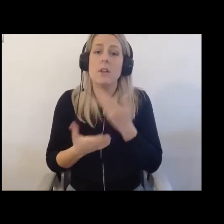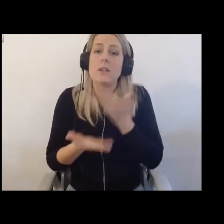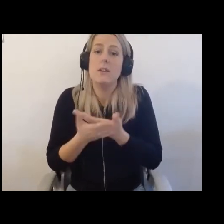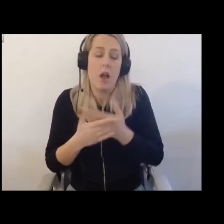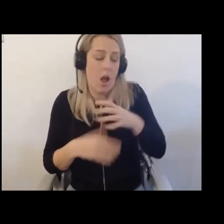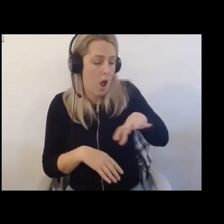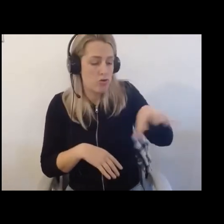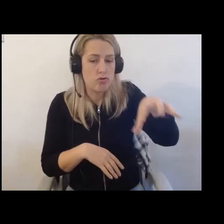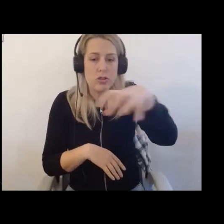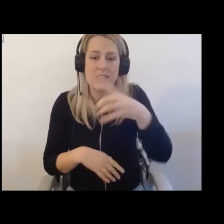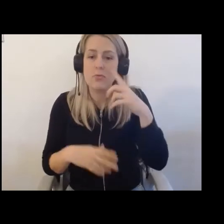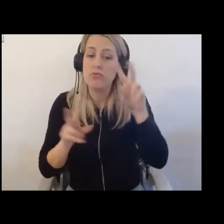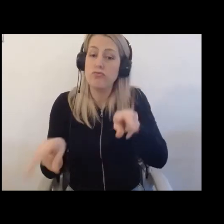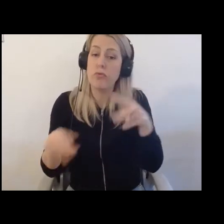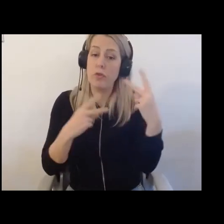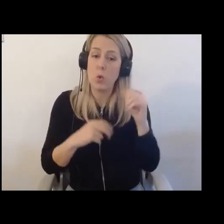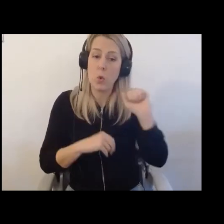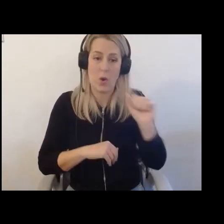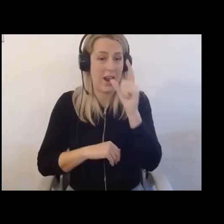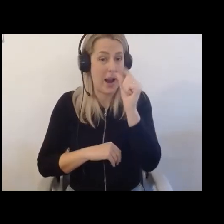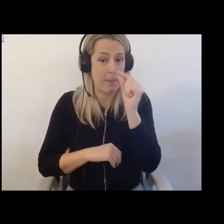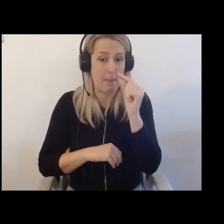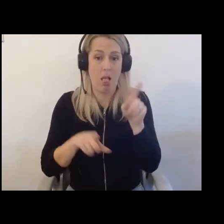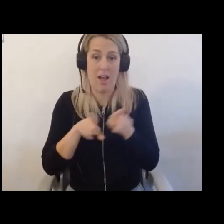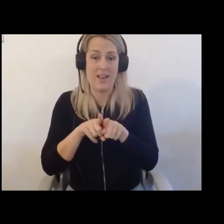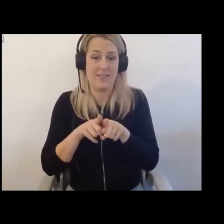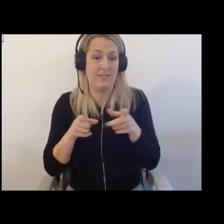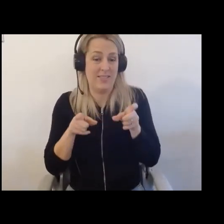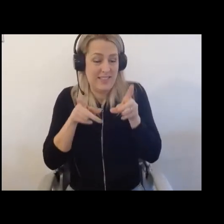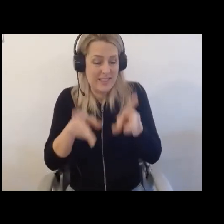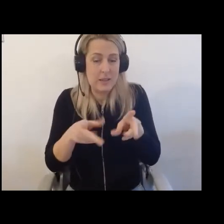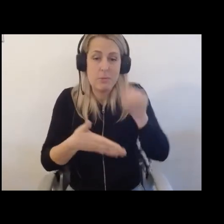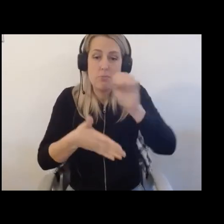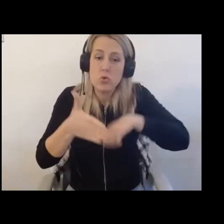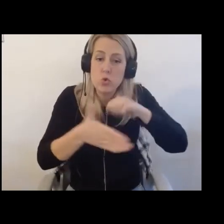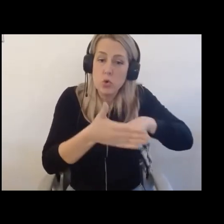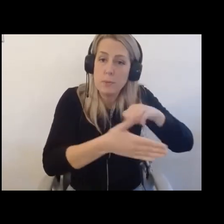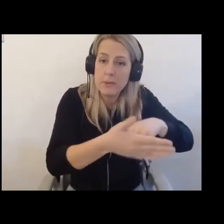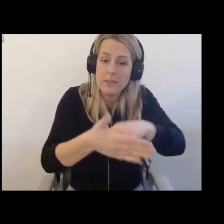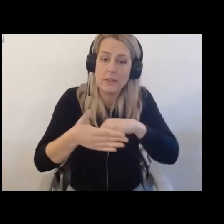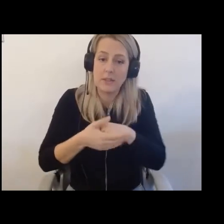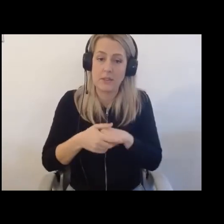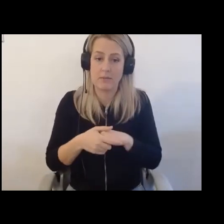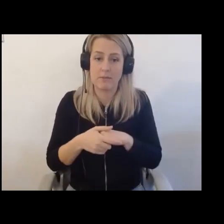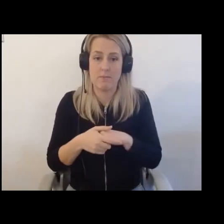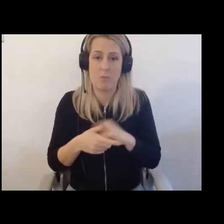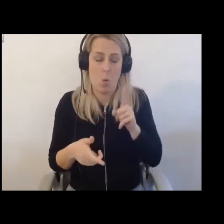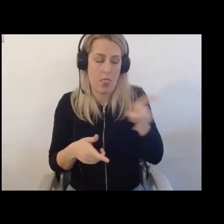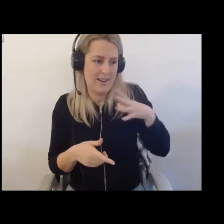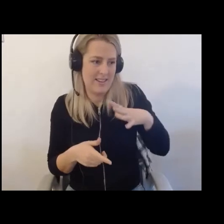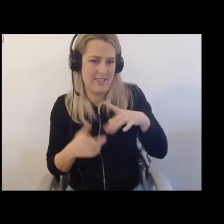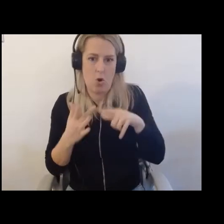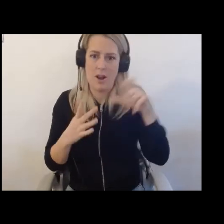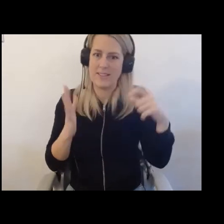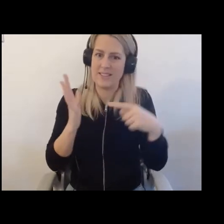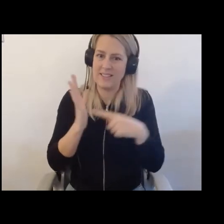country systems of procurement, and the need for ICT for inclusive education products. None of